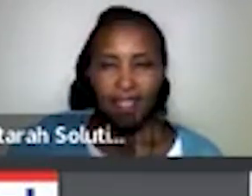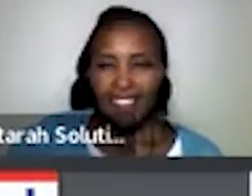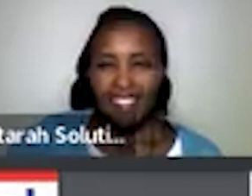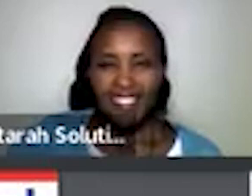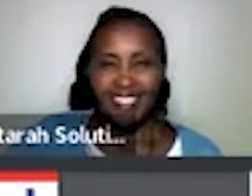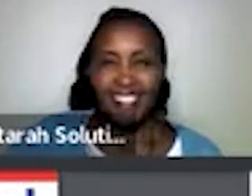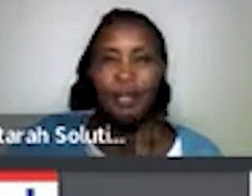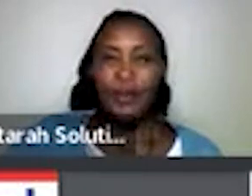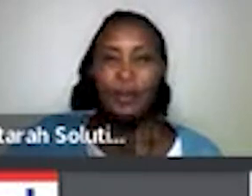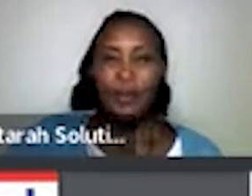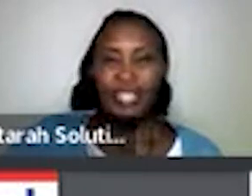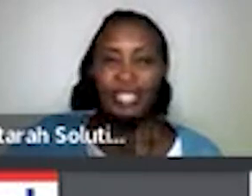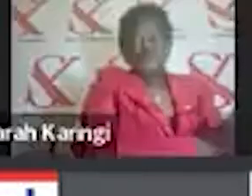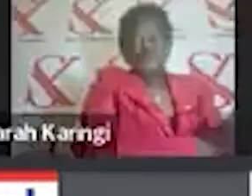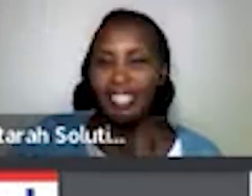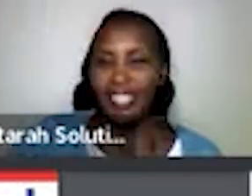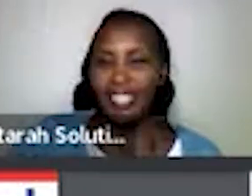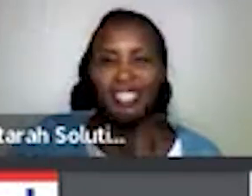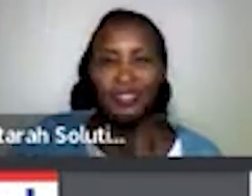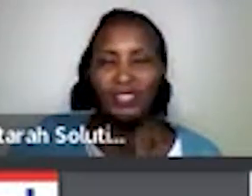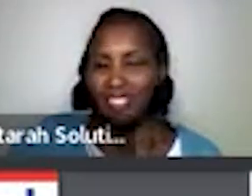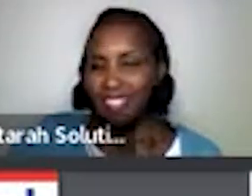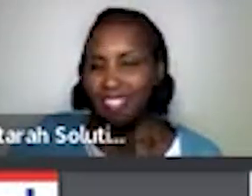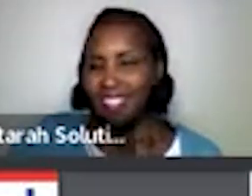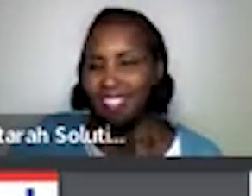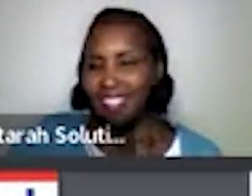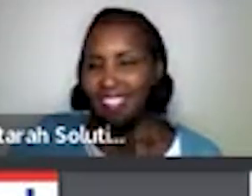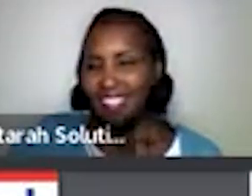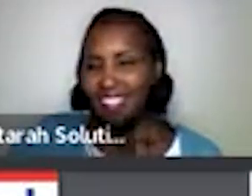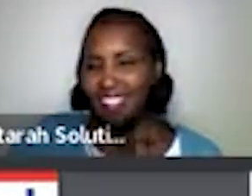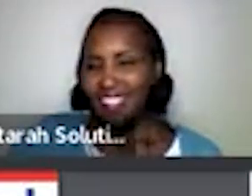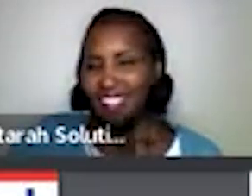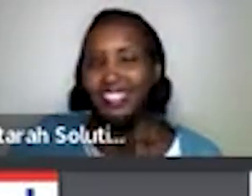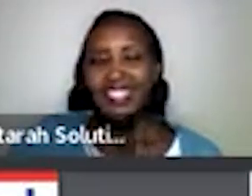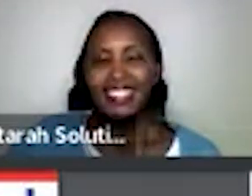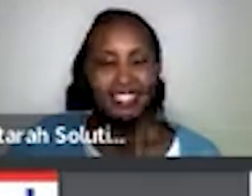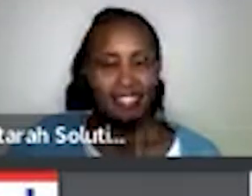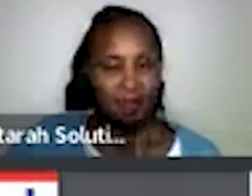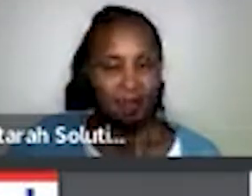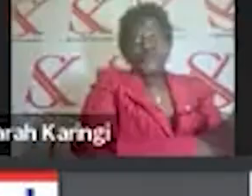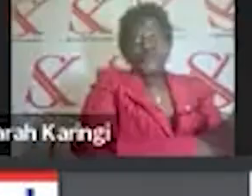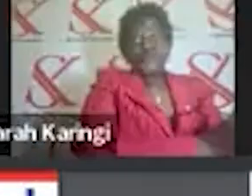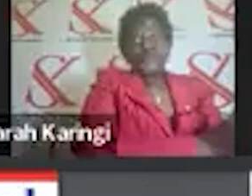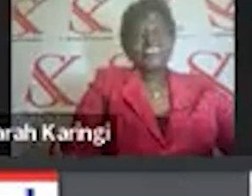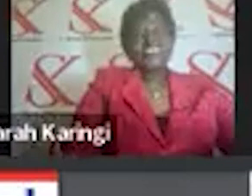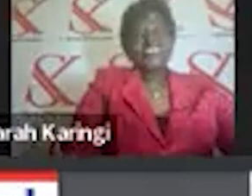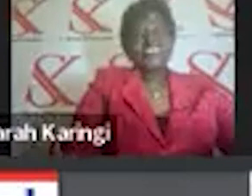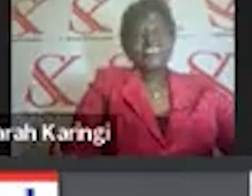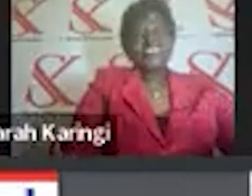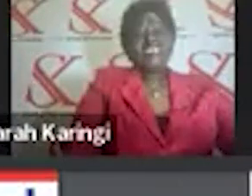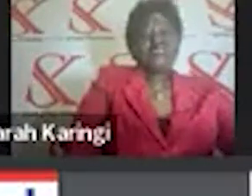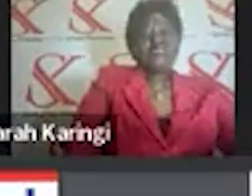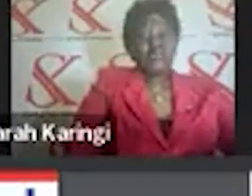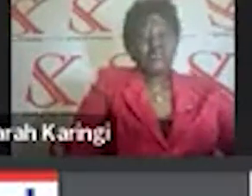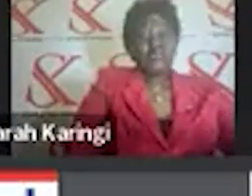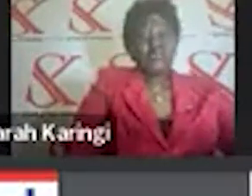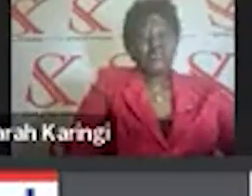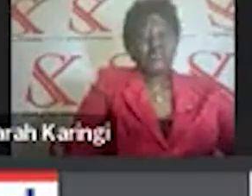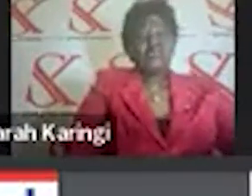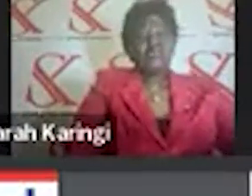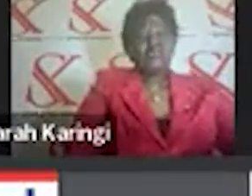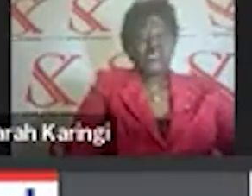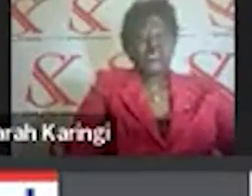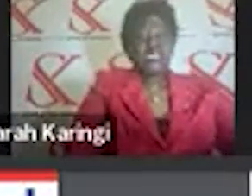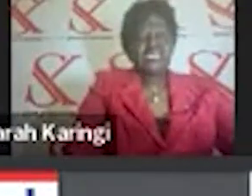And now you're back. Yes, now we can hear you. Yeah, okay. So now, and that is why I would also like to say that I was talking